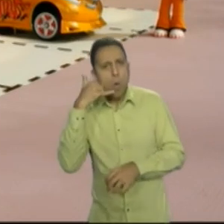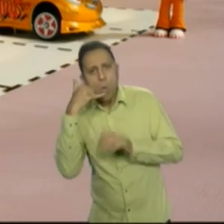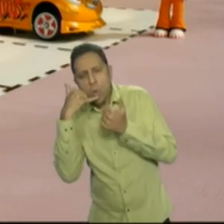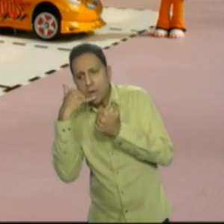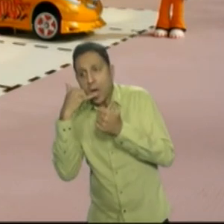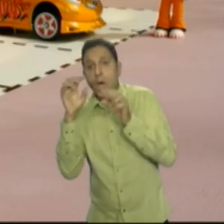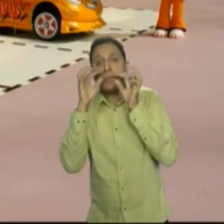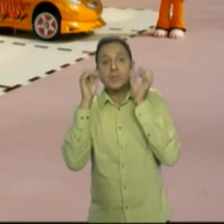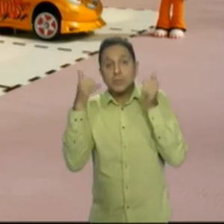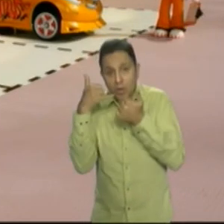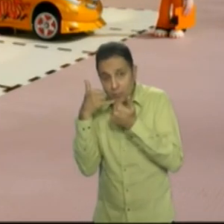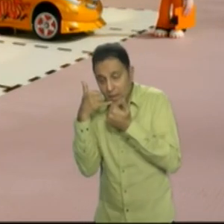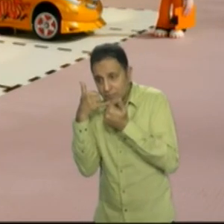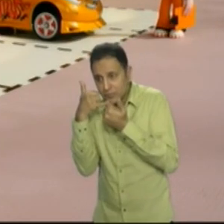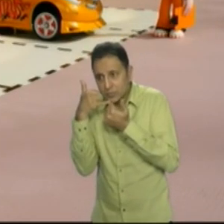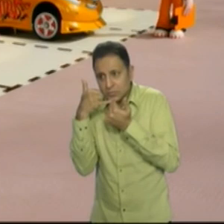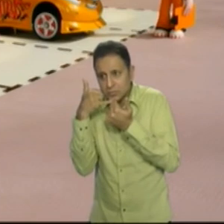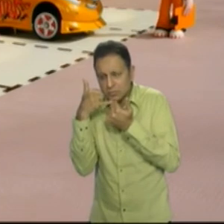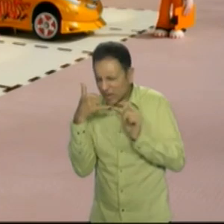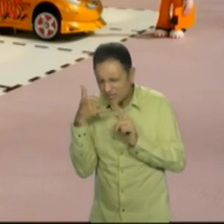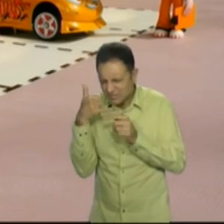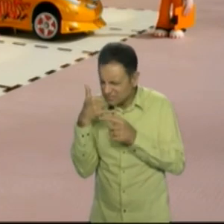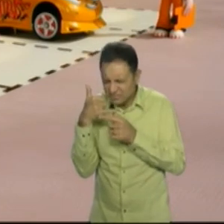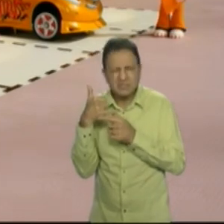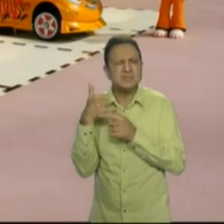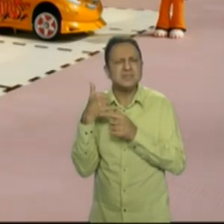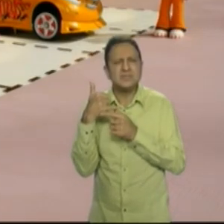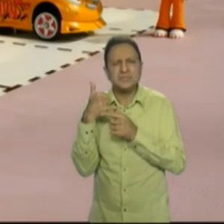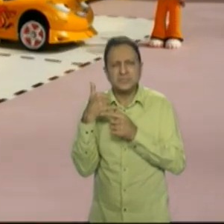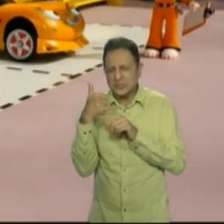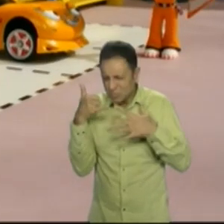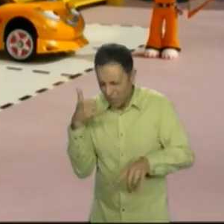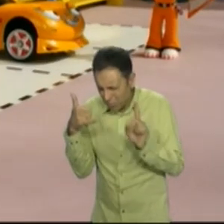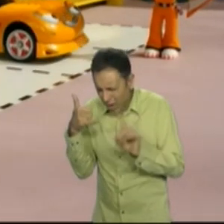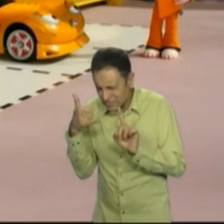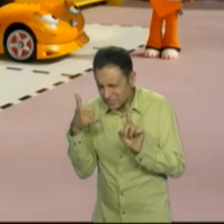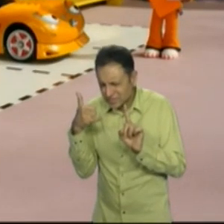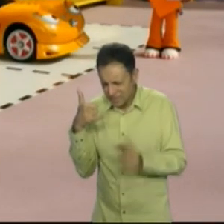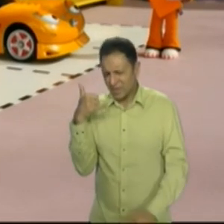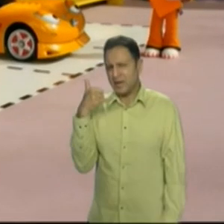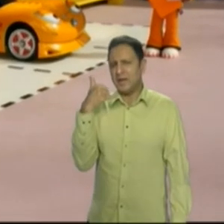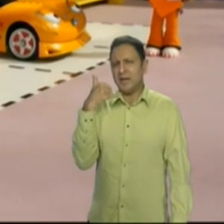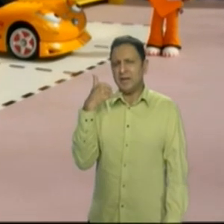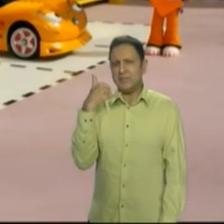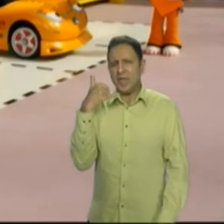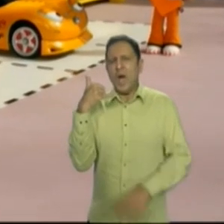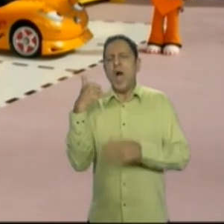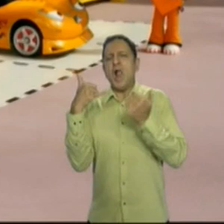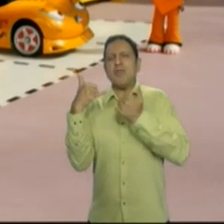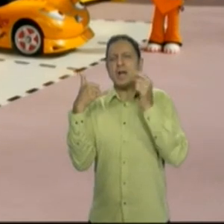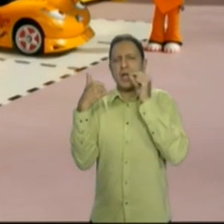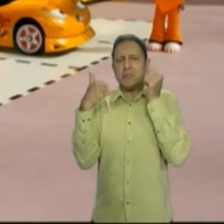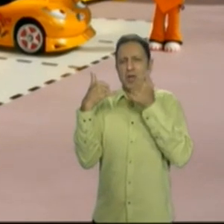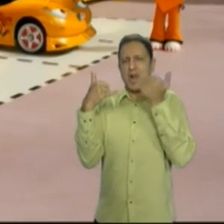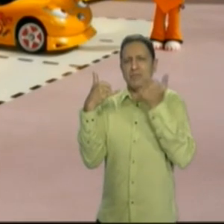Hello, Mr. Carburetor. What? You want what? Yes, Mr.